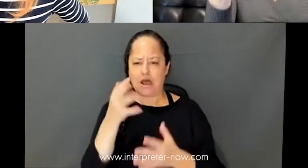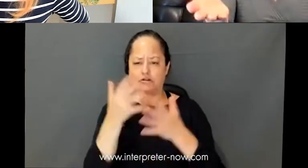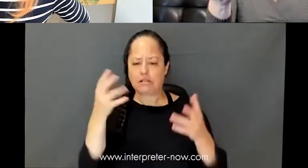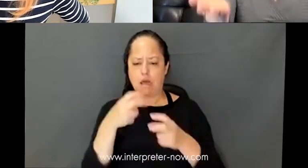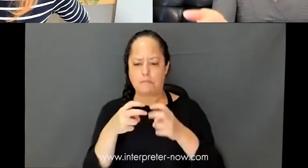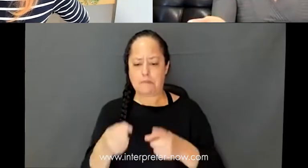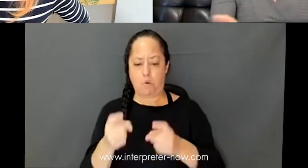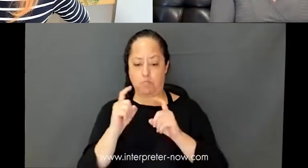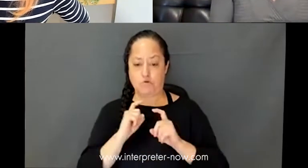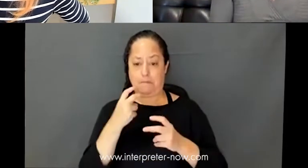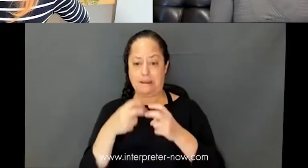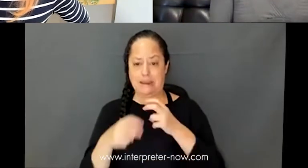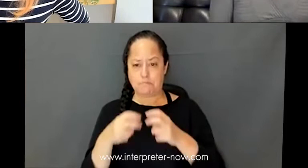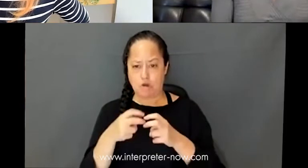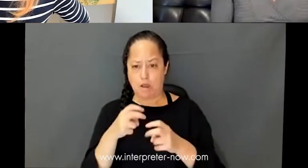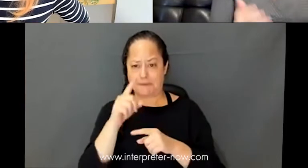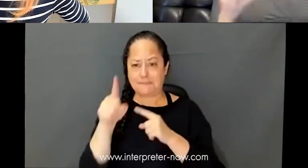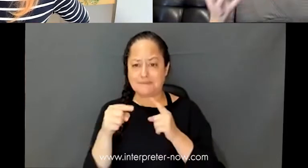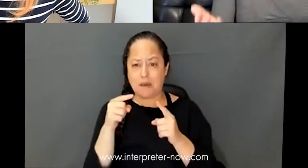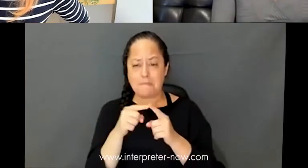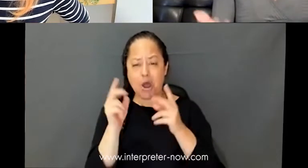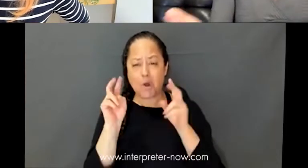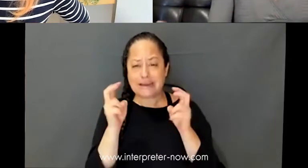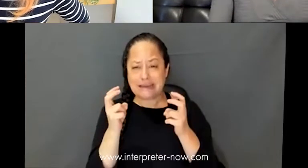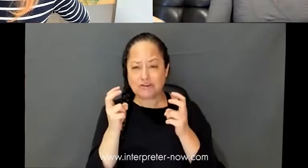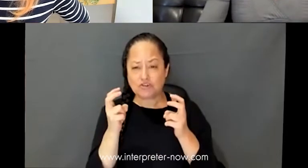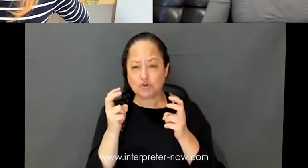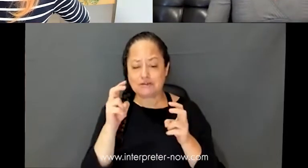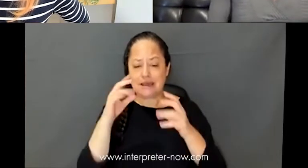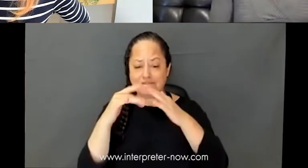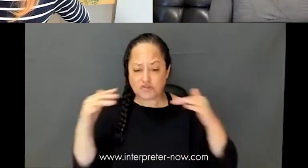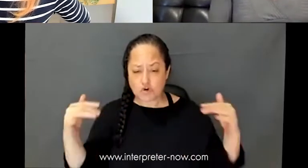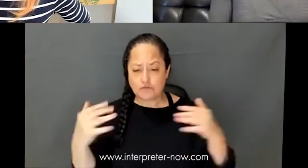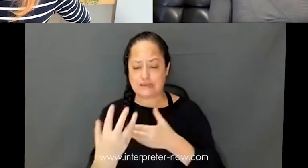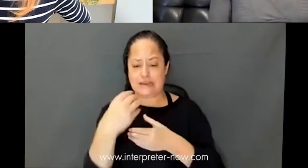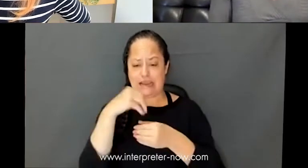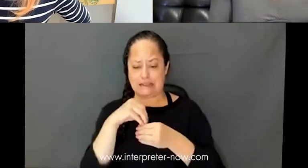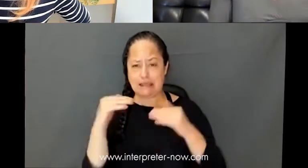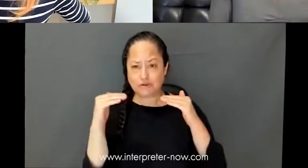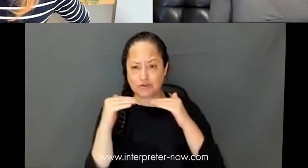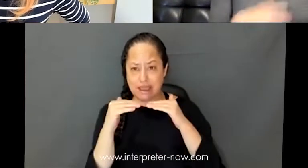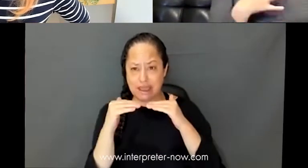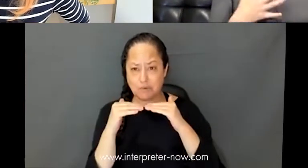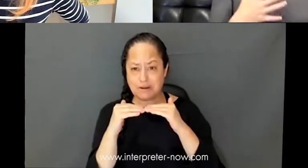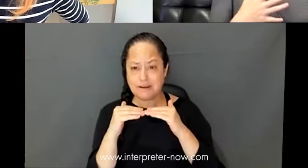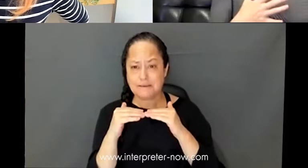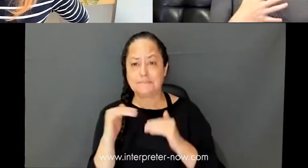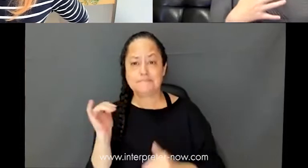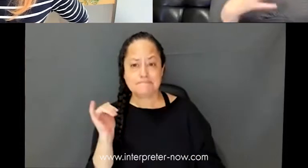to me that were about issues of diversity, inclusion, equity. And,